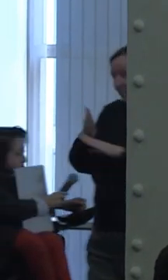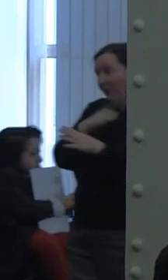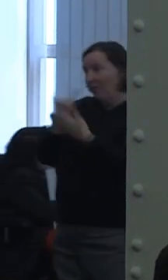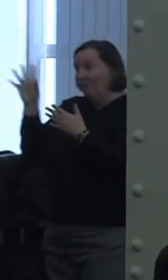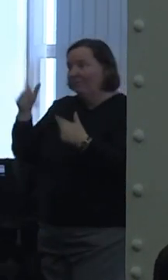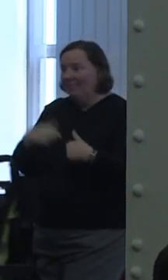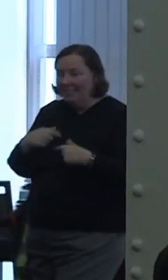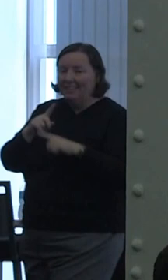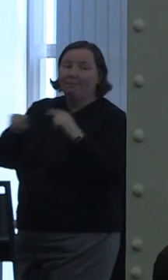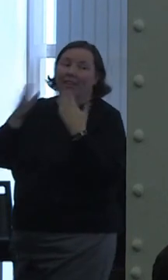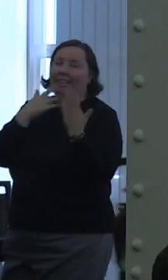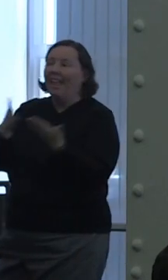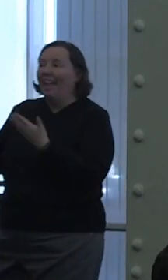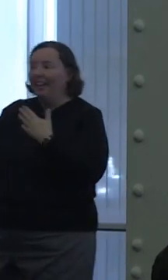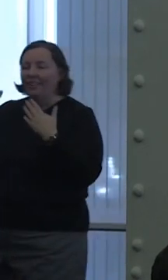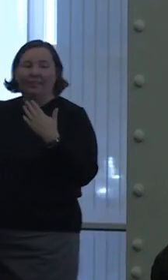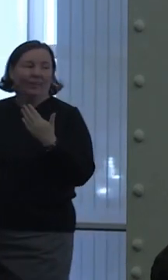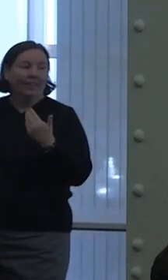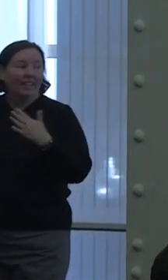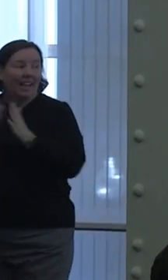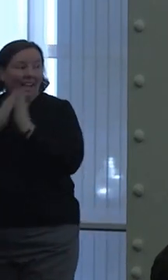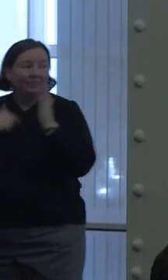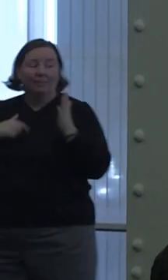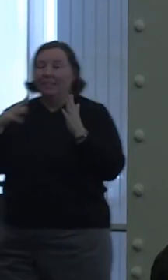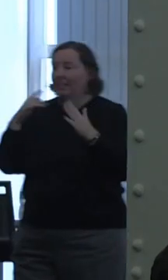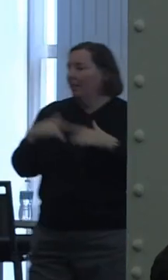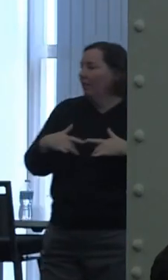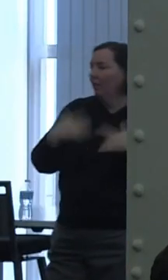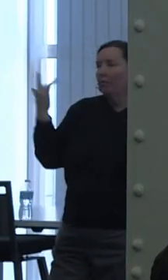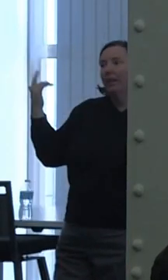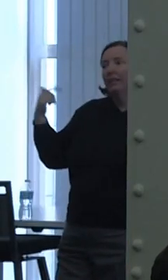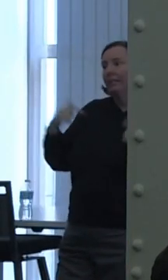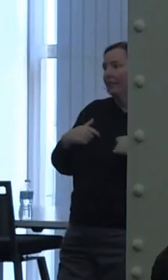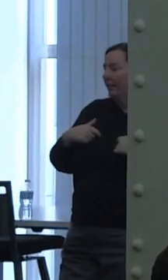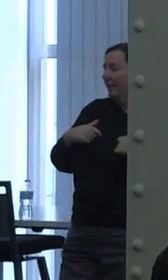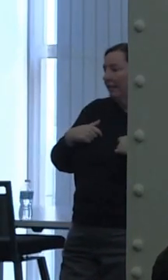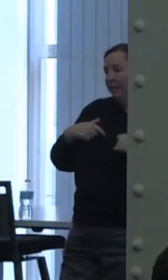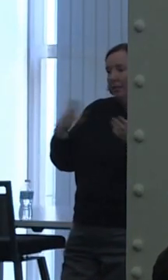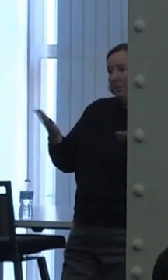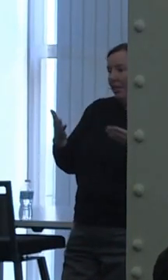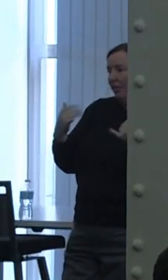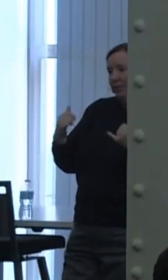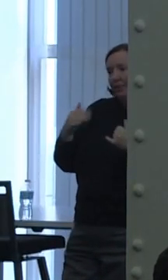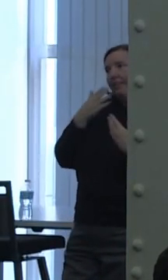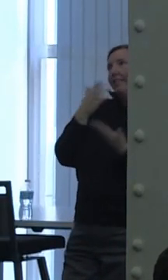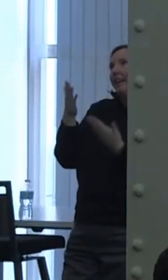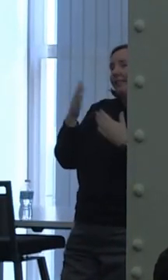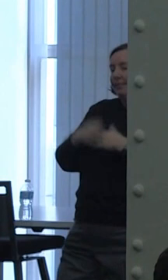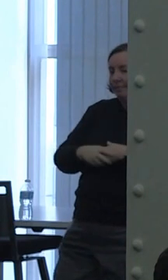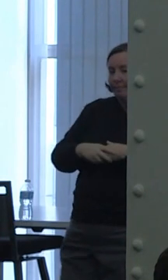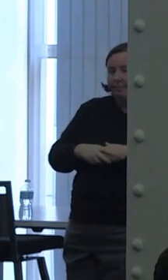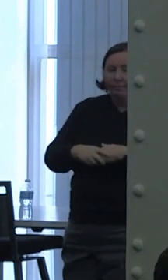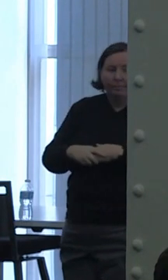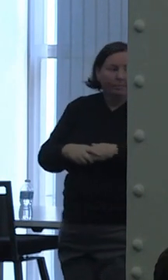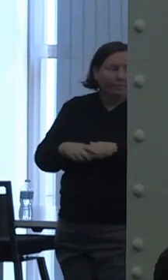But thank you all for having me, and I am thrilled. I was thrilled to be here today. Thank you,